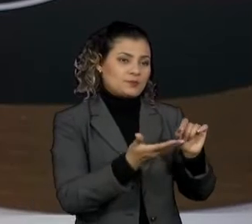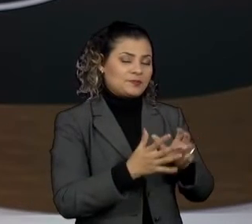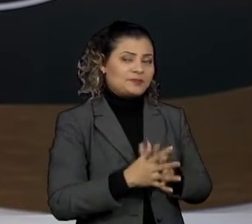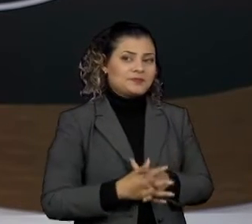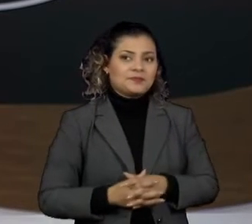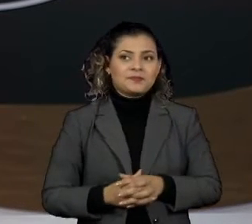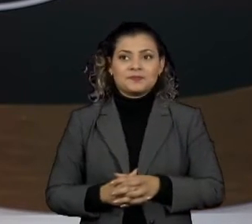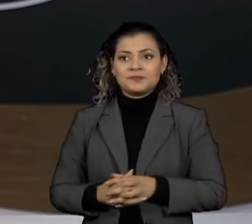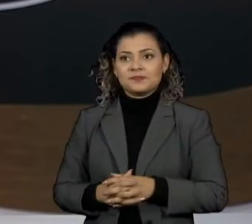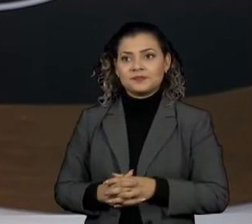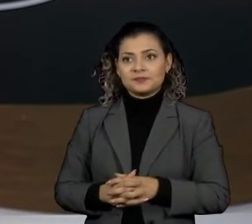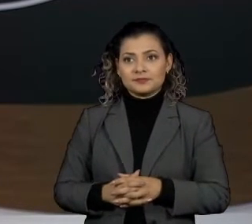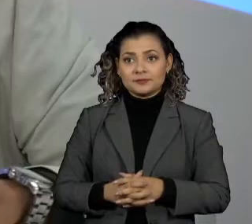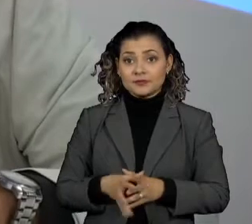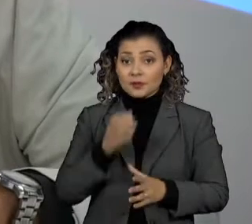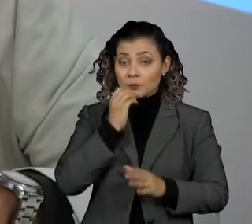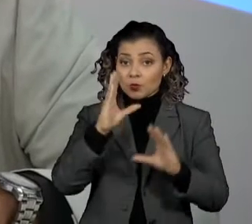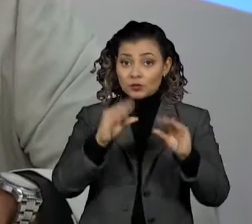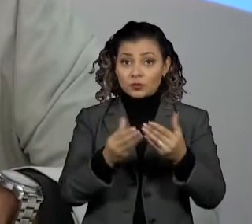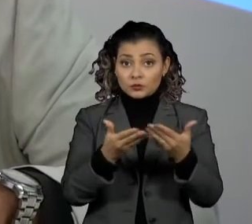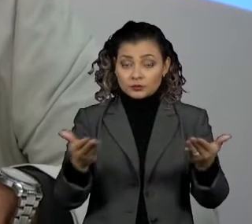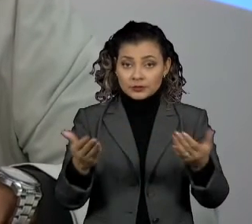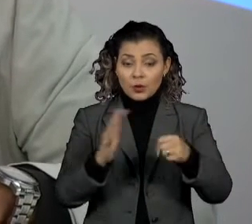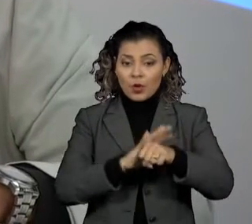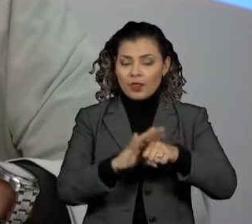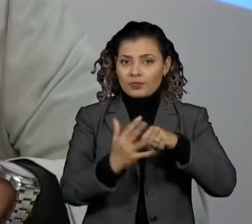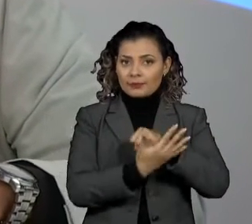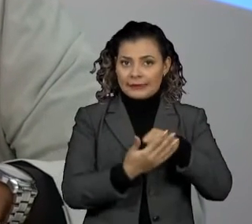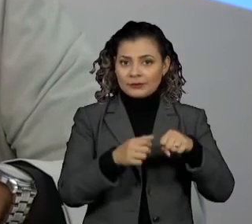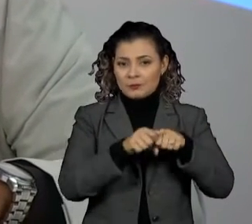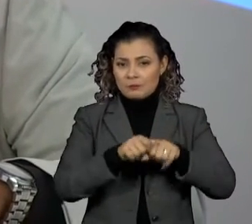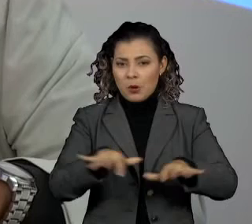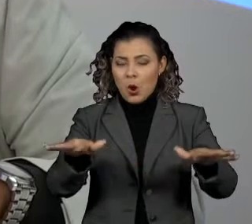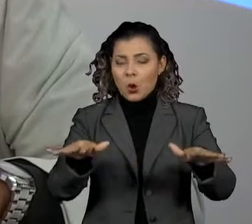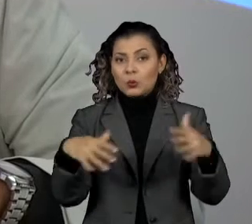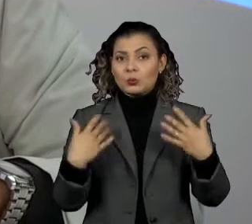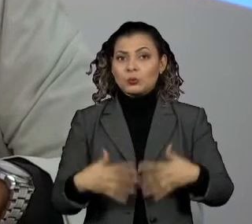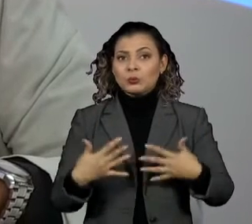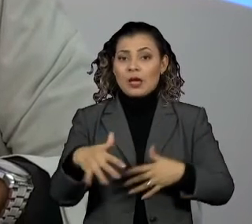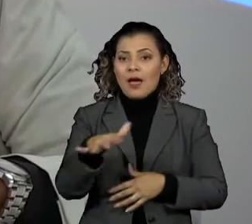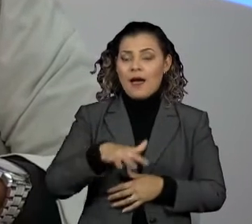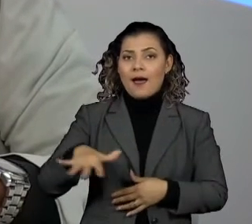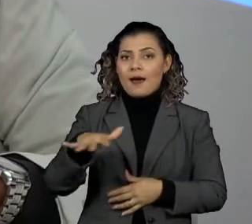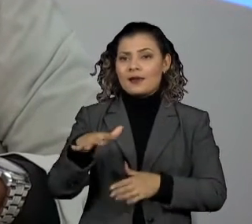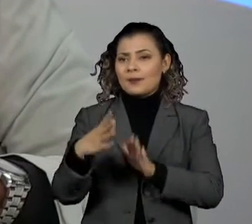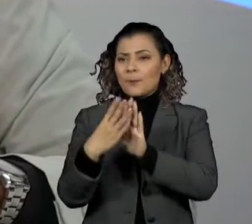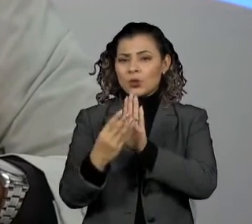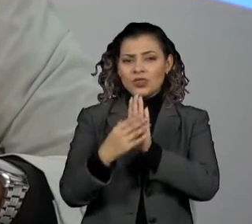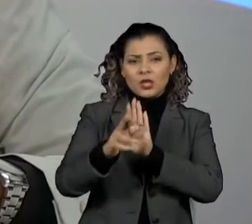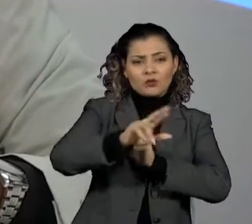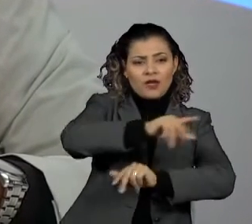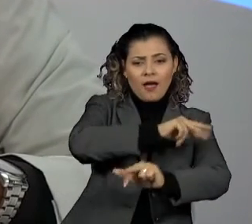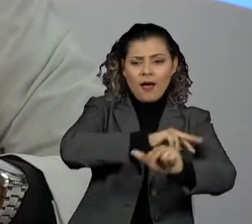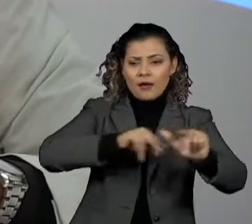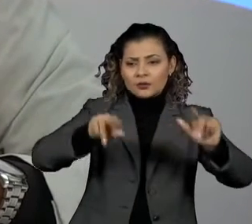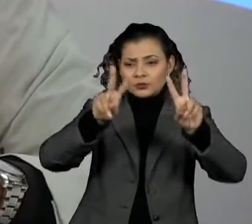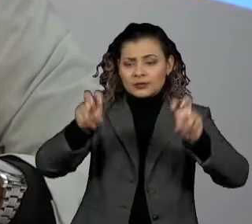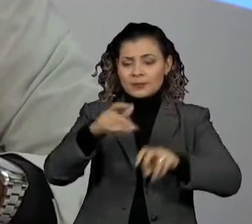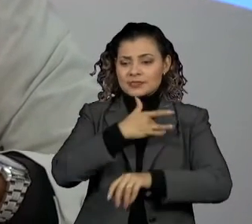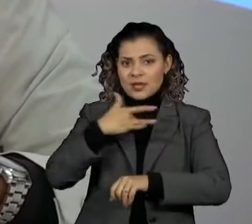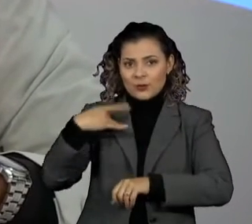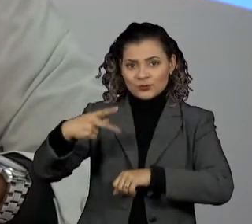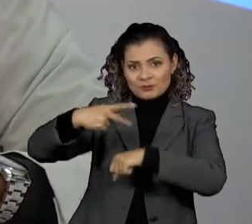Boa noite. A pandemia ela tem exposto muitos sistemas de governos para lidar com a questão da